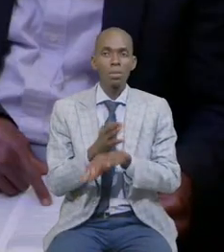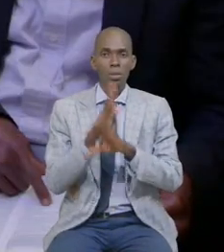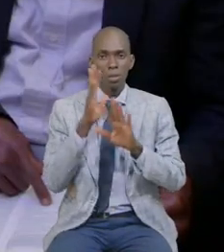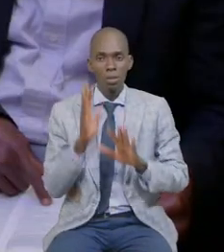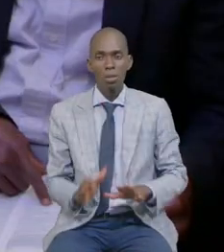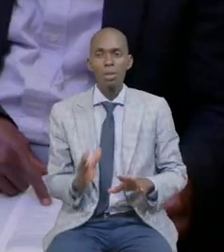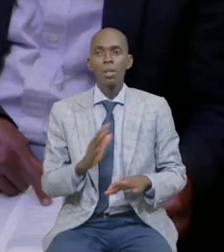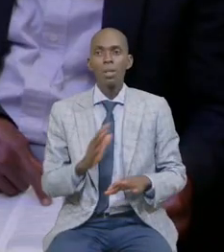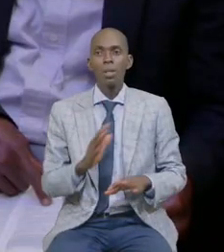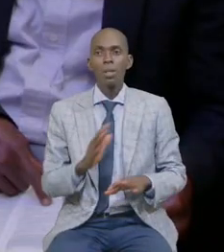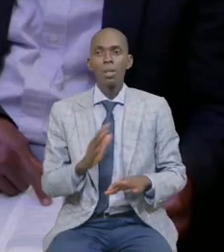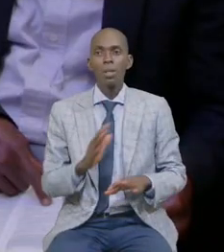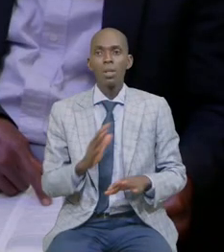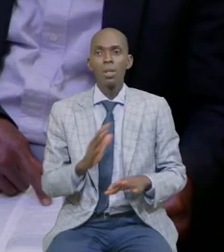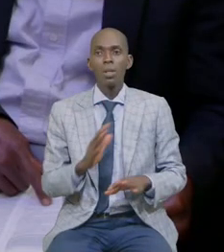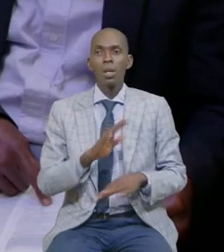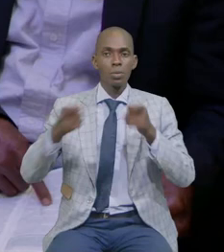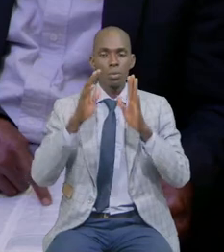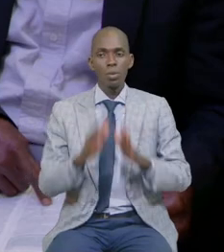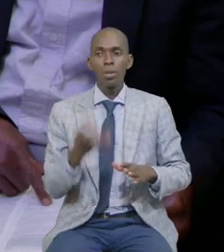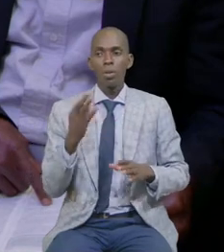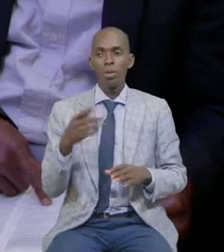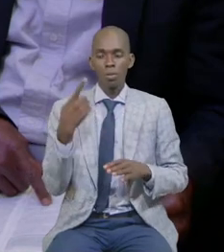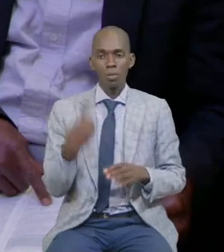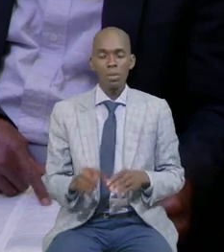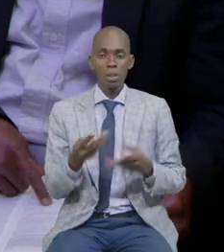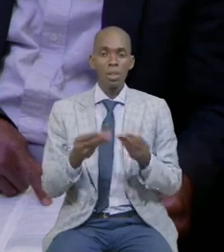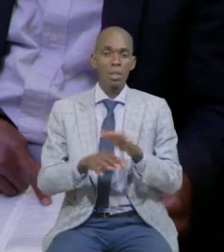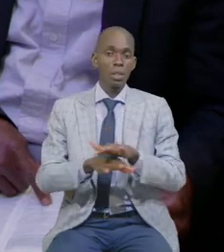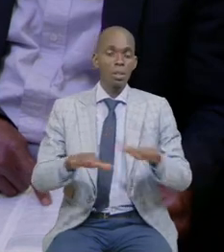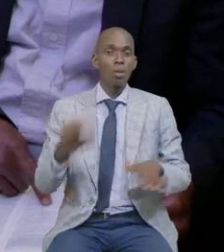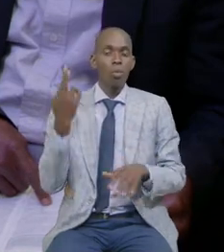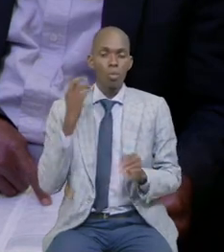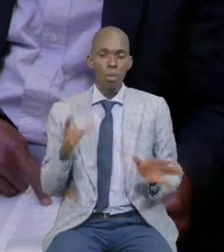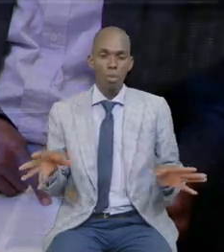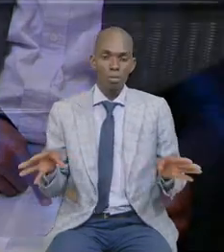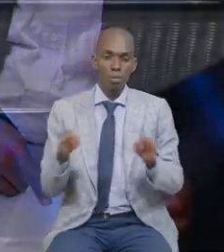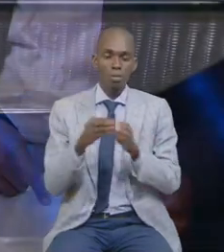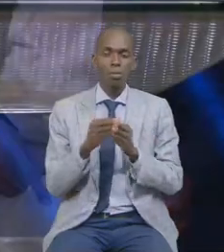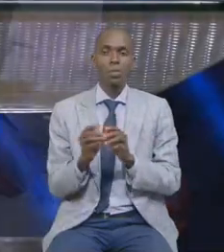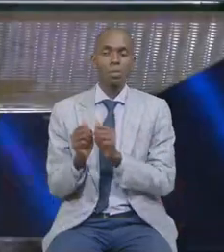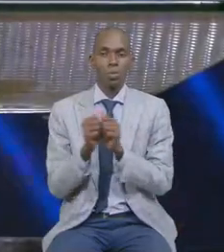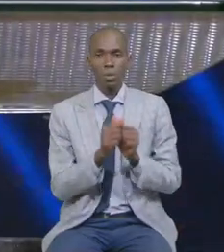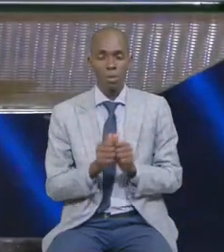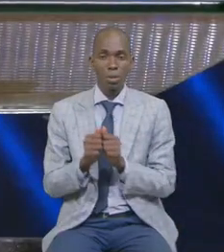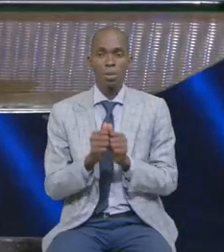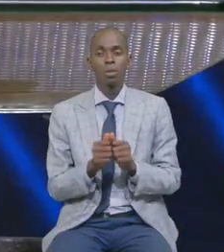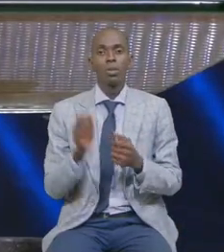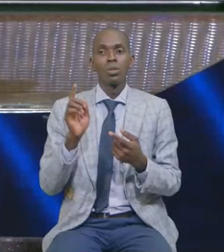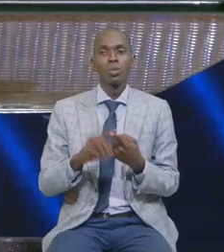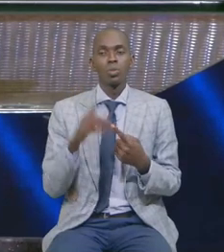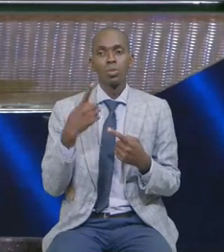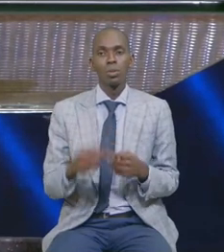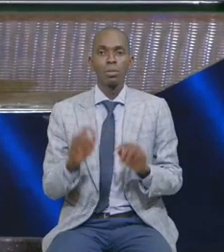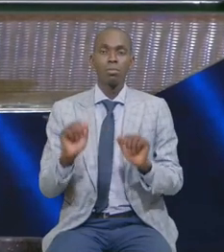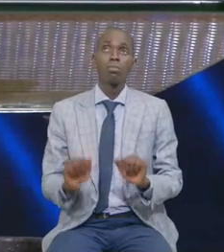and all the rulers of the provinces were gather together unto the